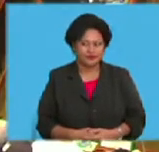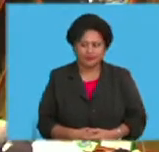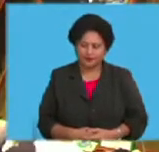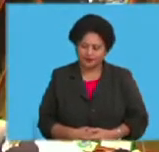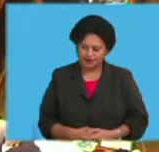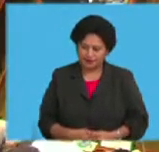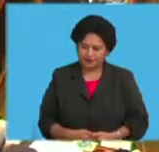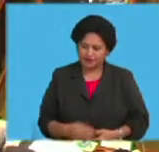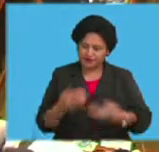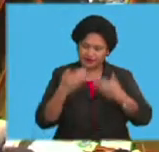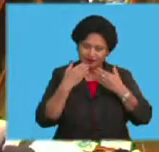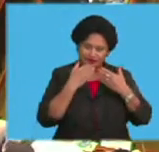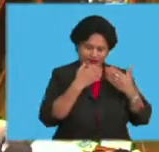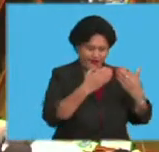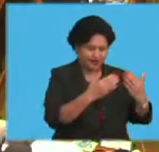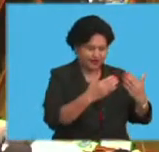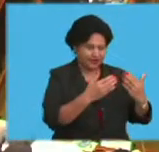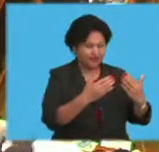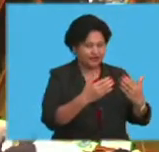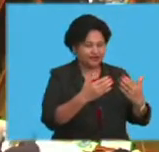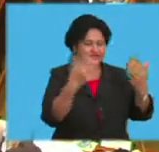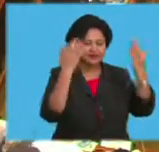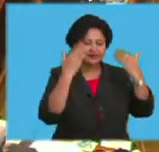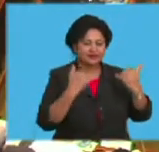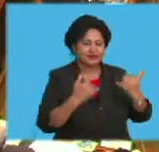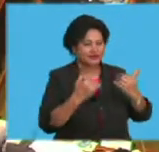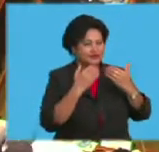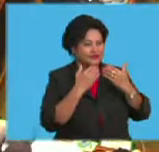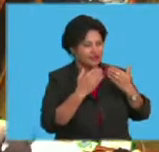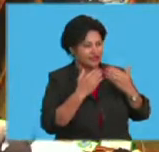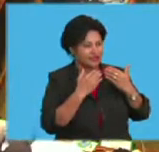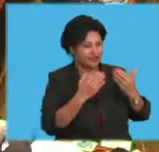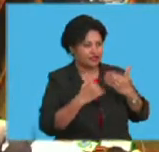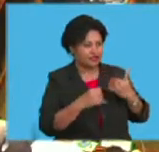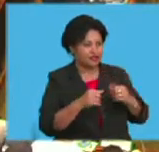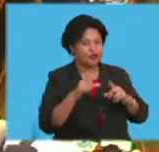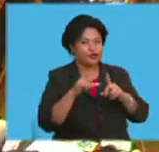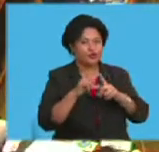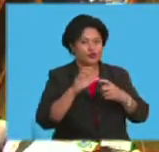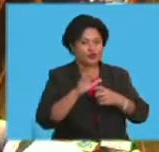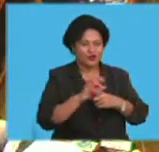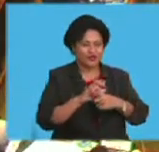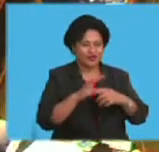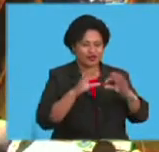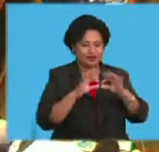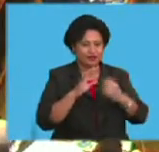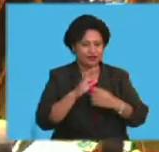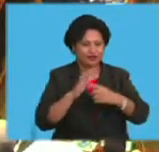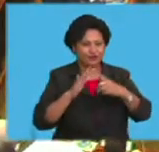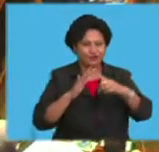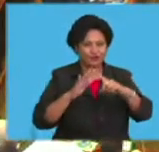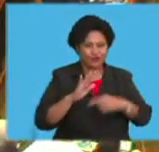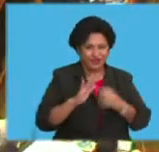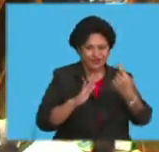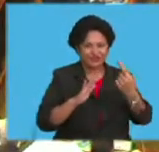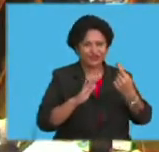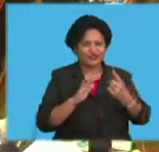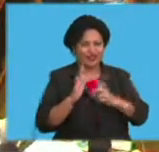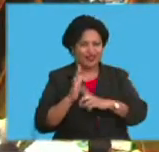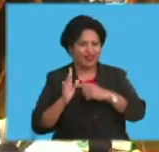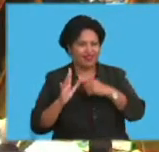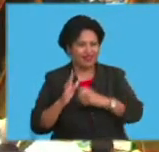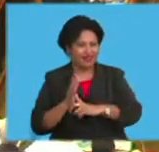Thank you, Madam Speaker. Firstly, I'd like to thank the Honourable Dr. Bidlal for this question, Madam Speaker. Madam Speaker, it's